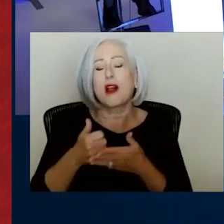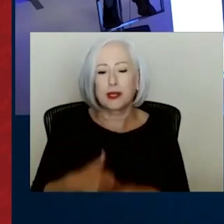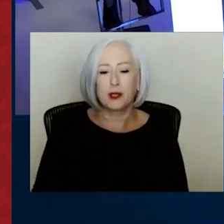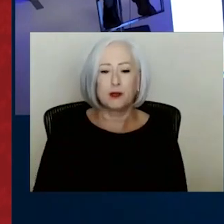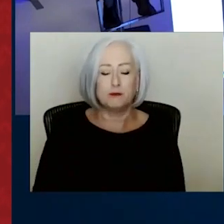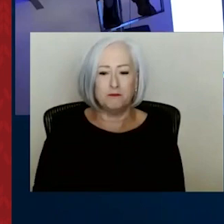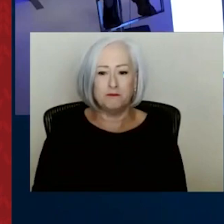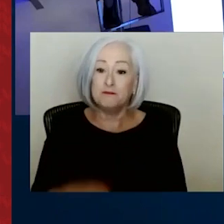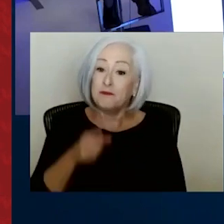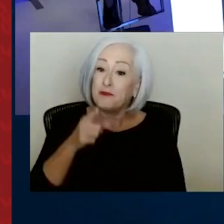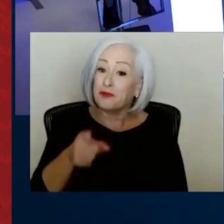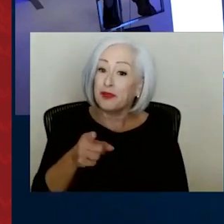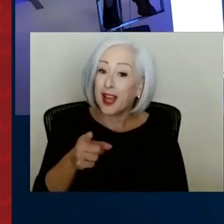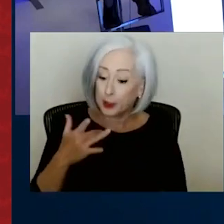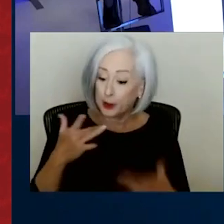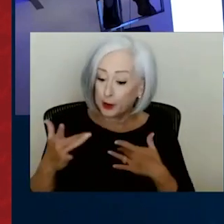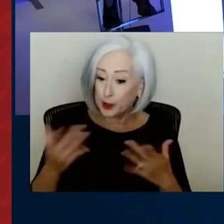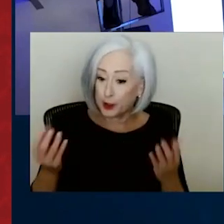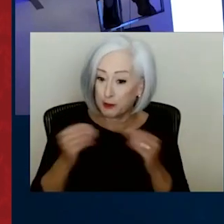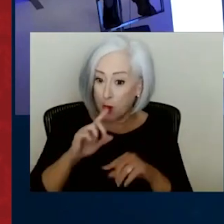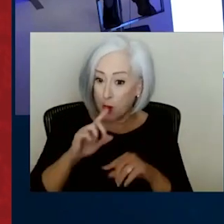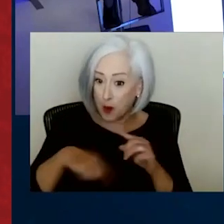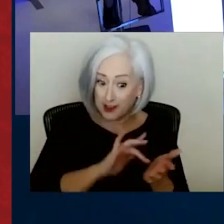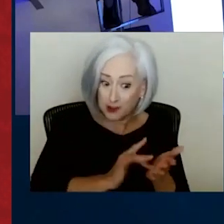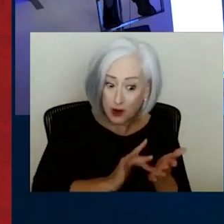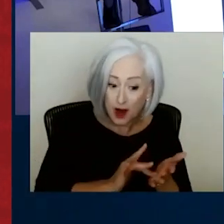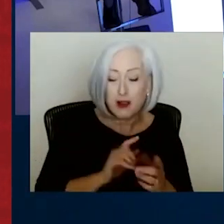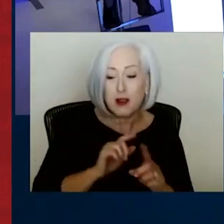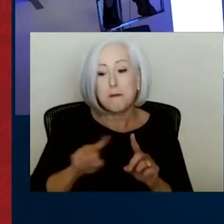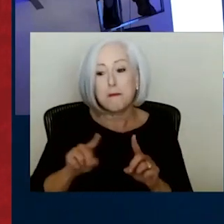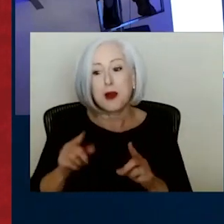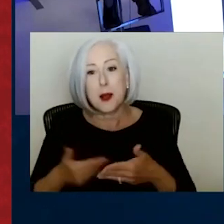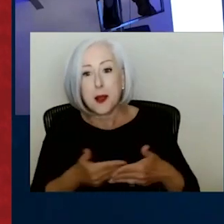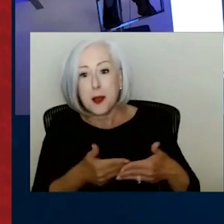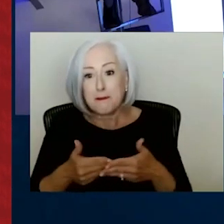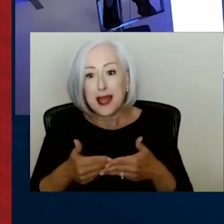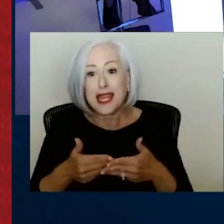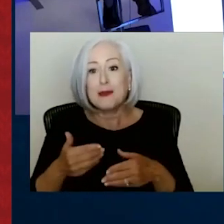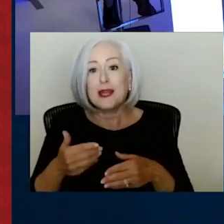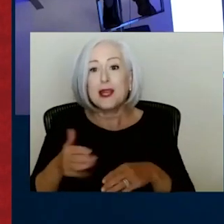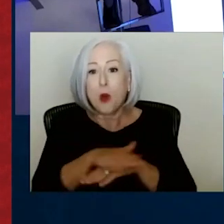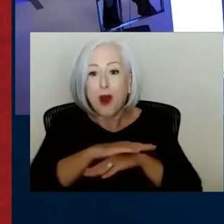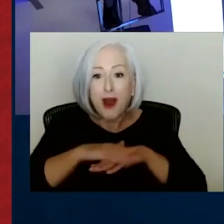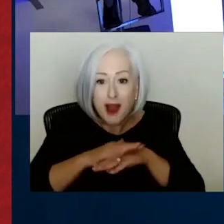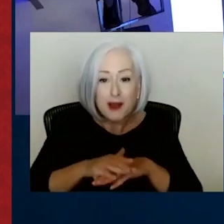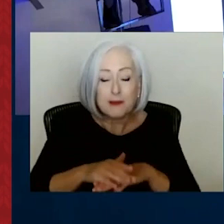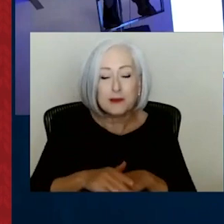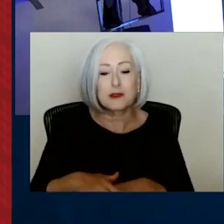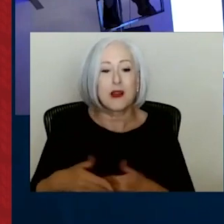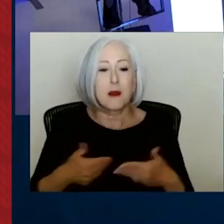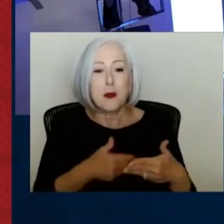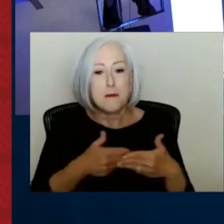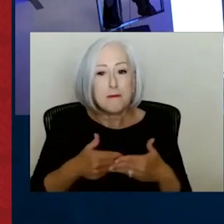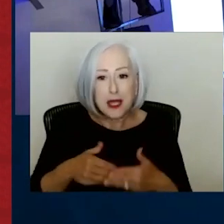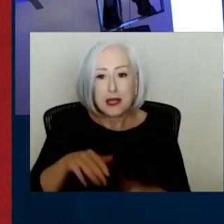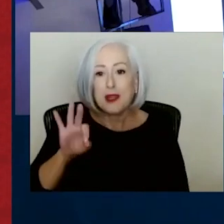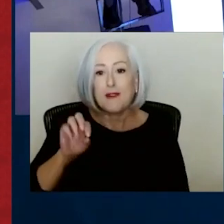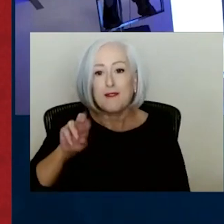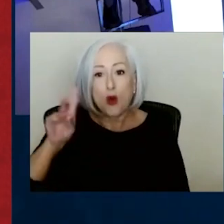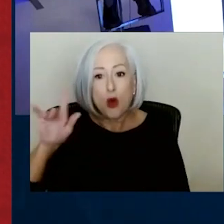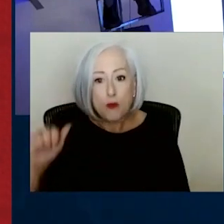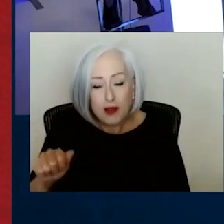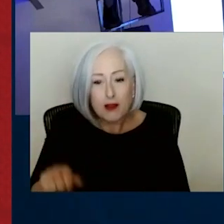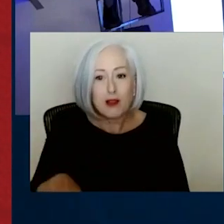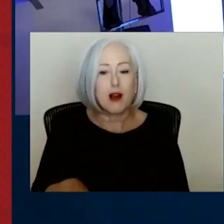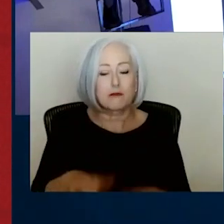just those drugs. Everything from baby wipes and baby formula now. to tongue depressors. Right. And you need a huge place to